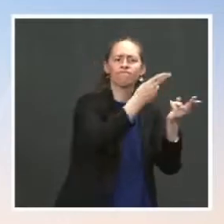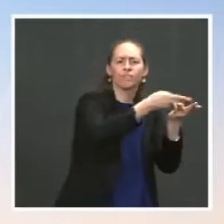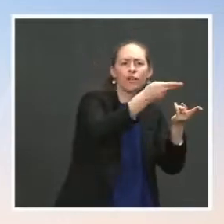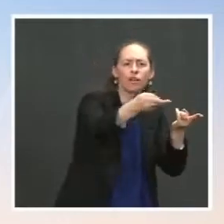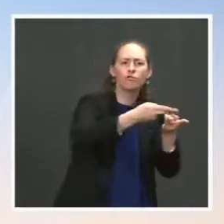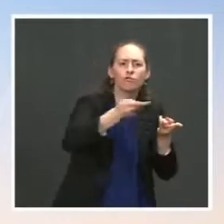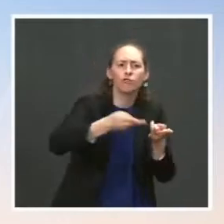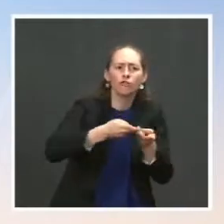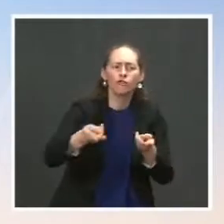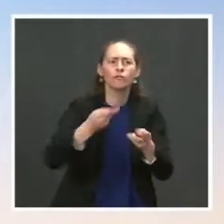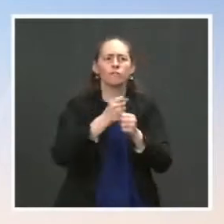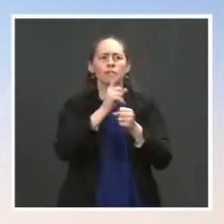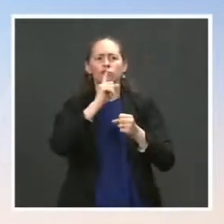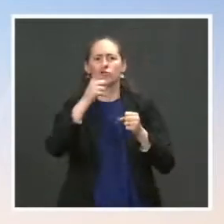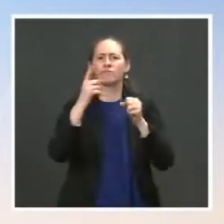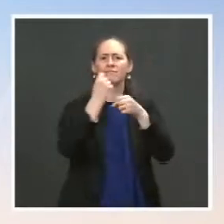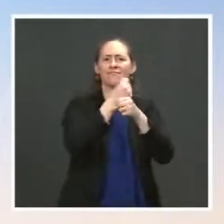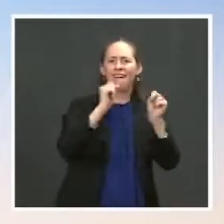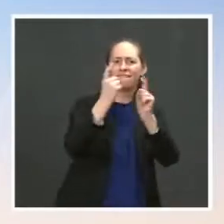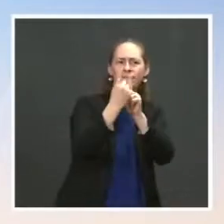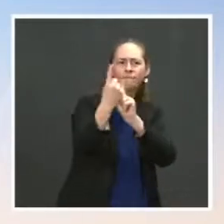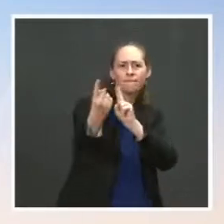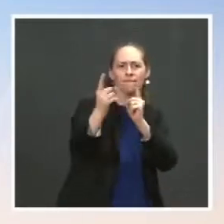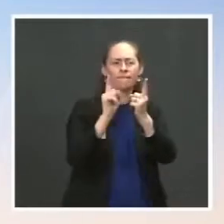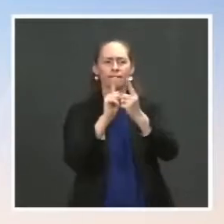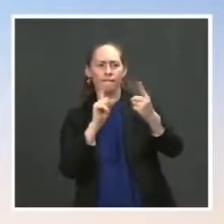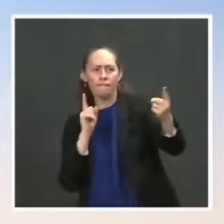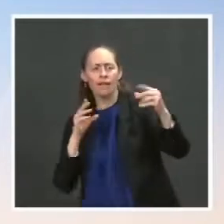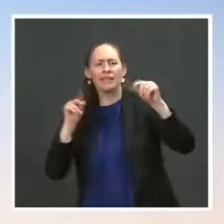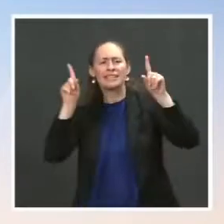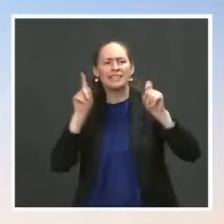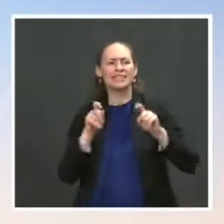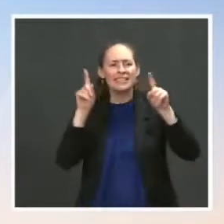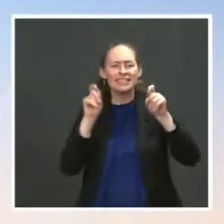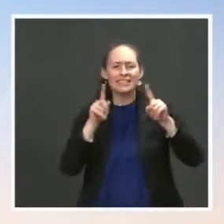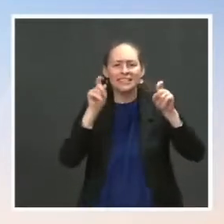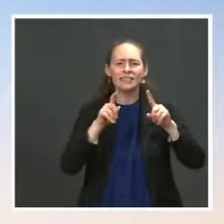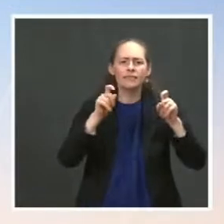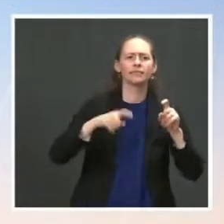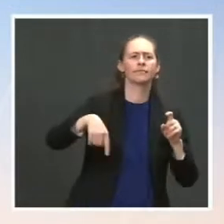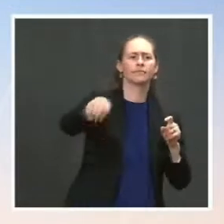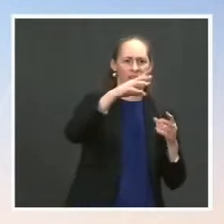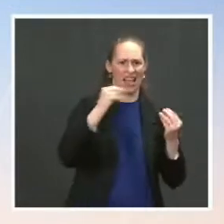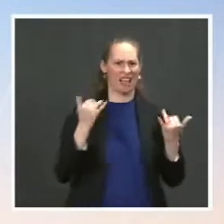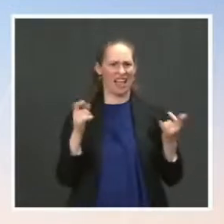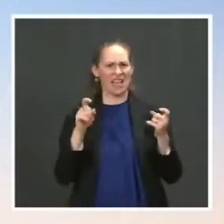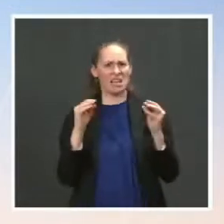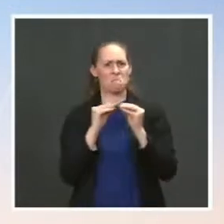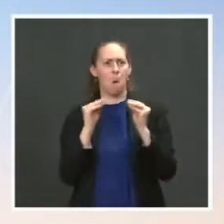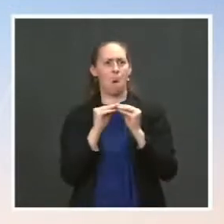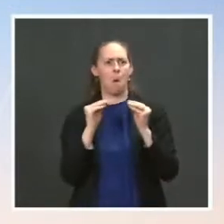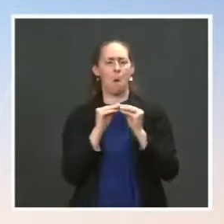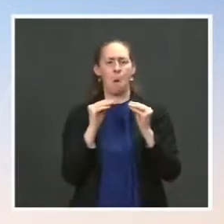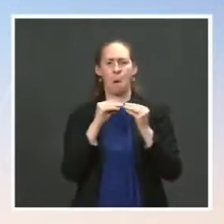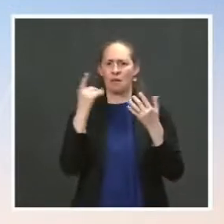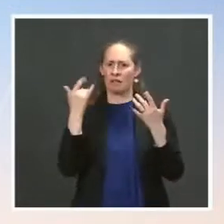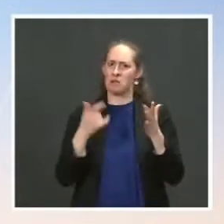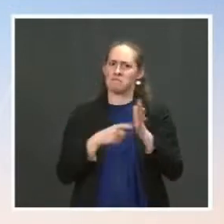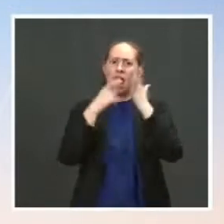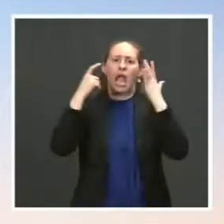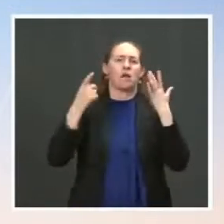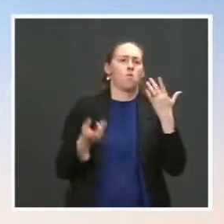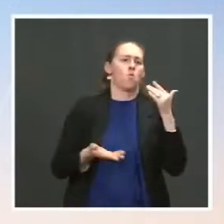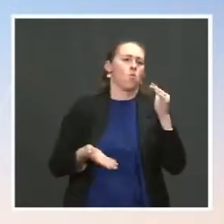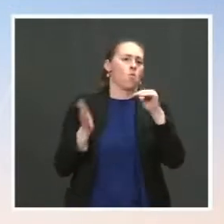enhanced ventilation and testing that are additional needs given the time that we're living in. And because of the time that we're living in, is there concern if this is